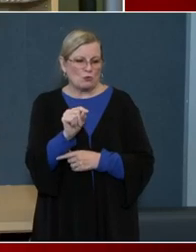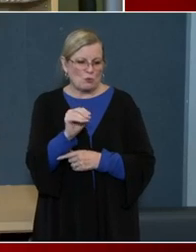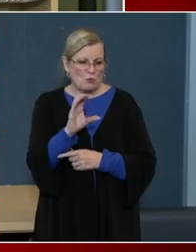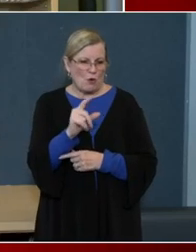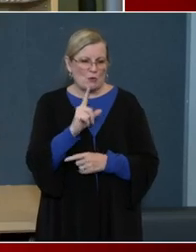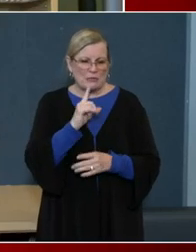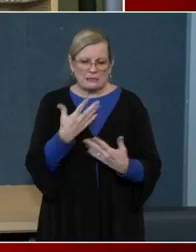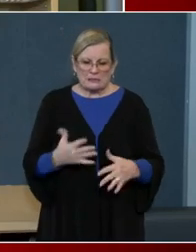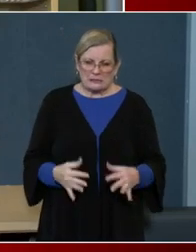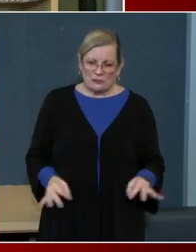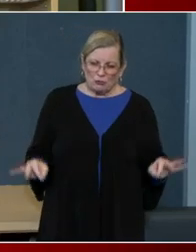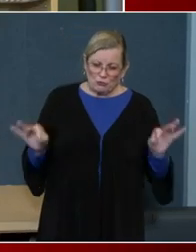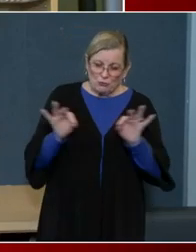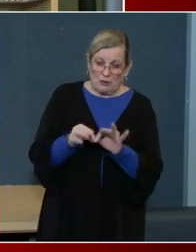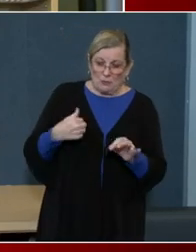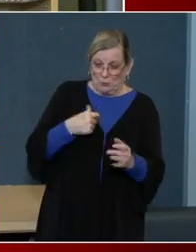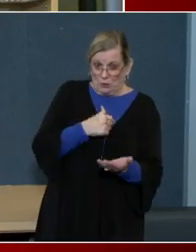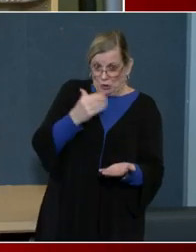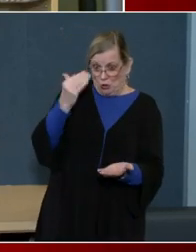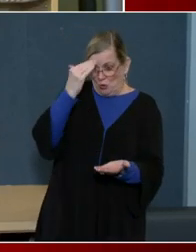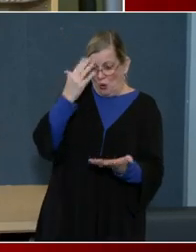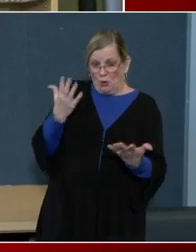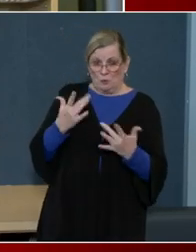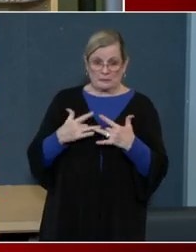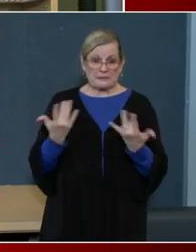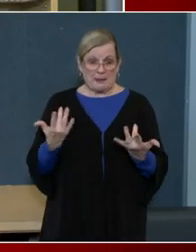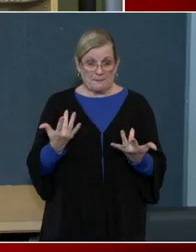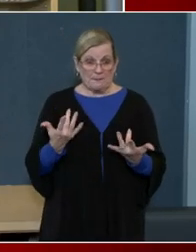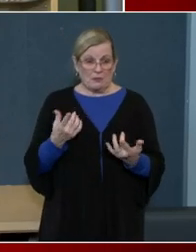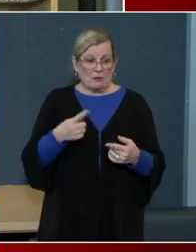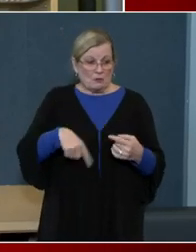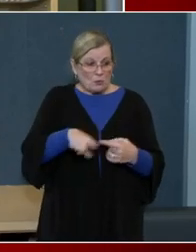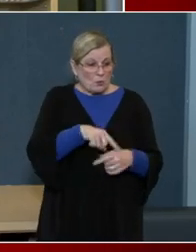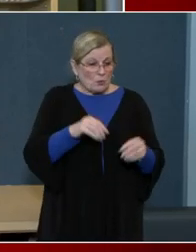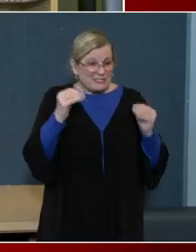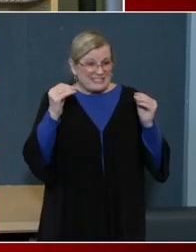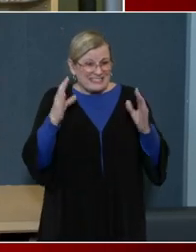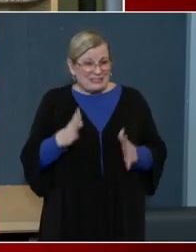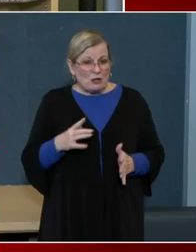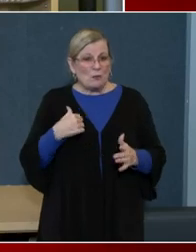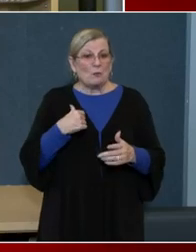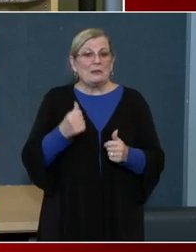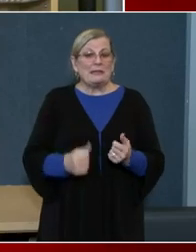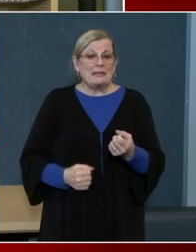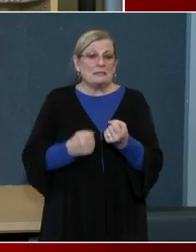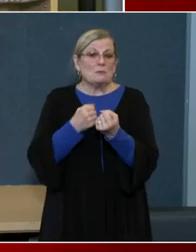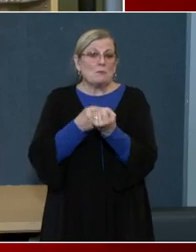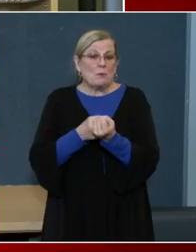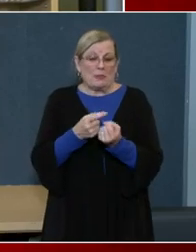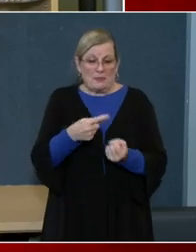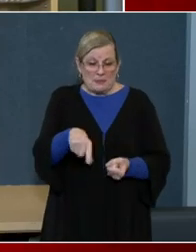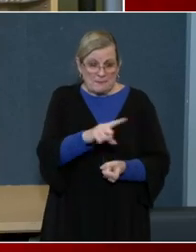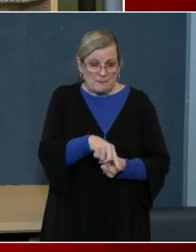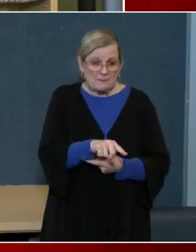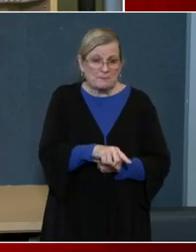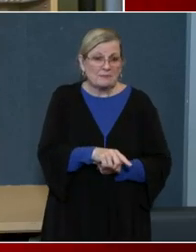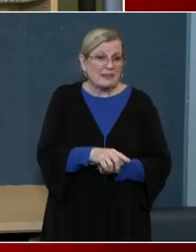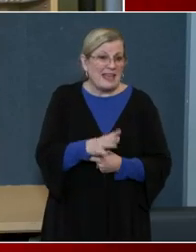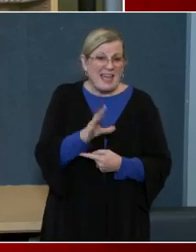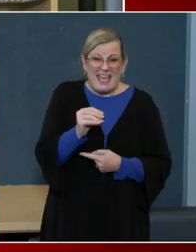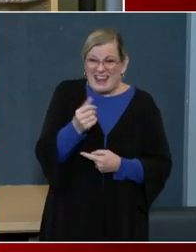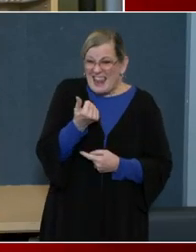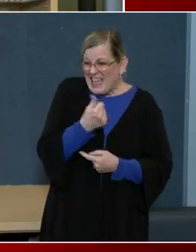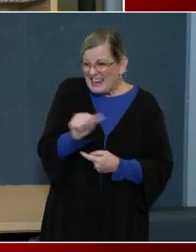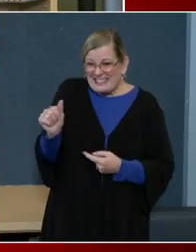we can support our employees with any needed documentation associated with the provisions